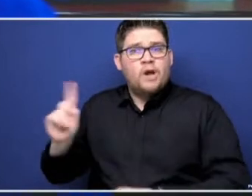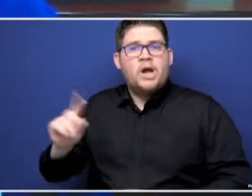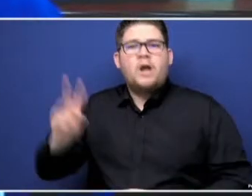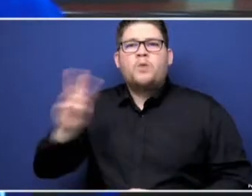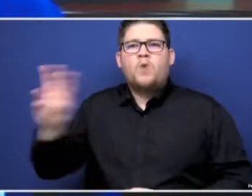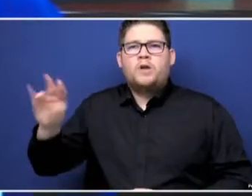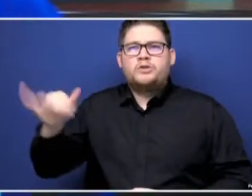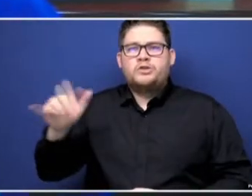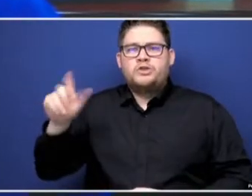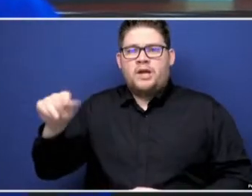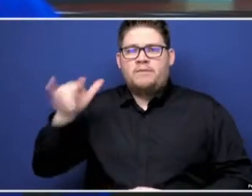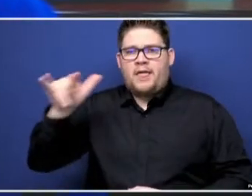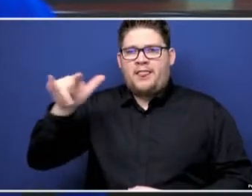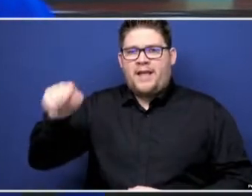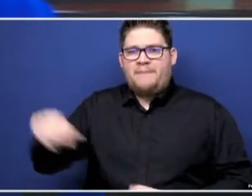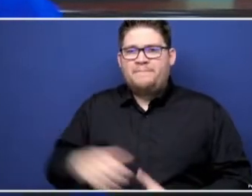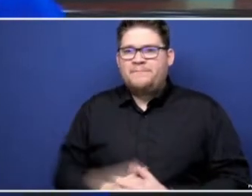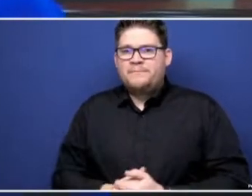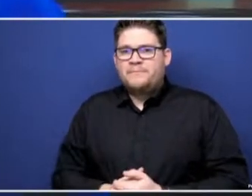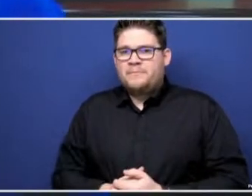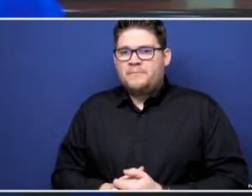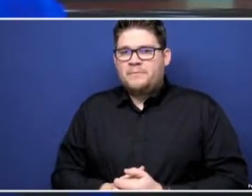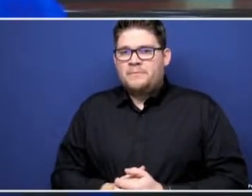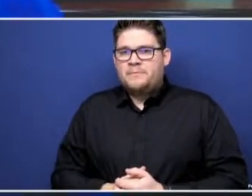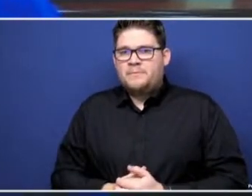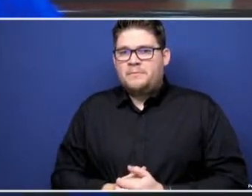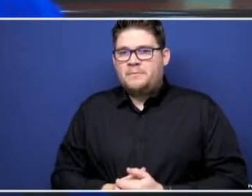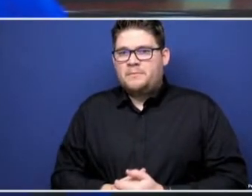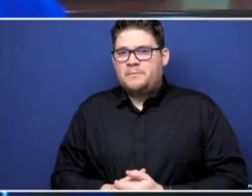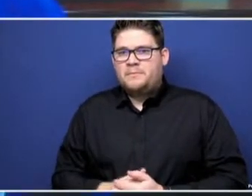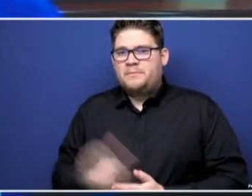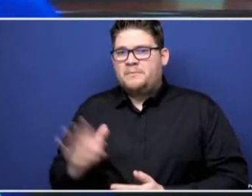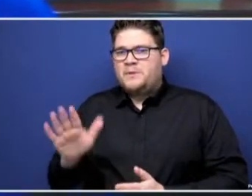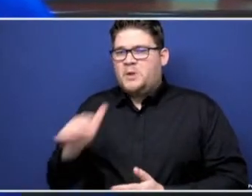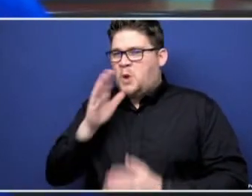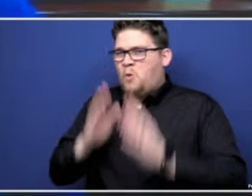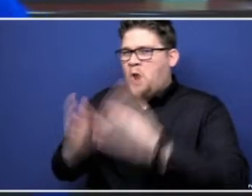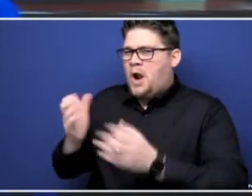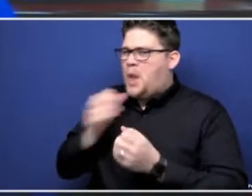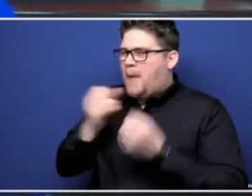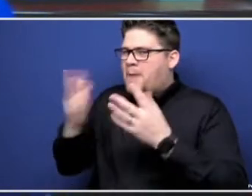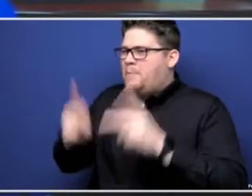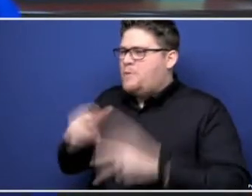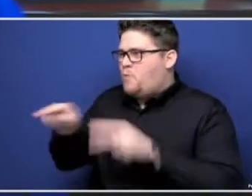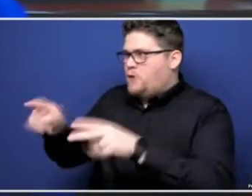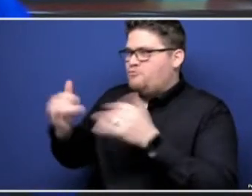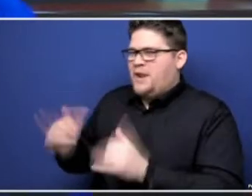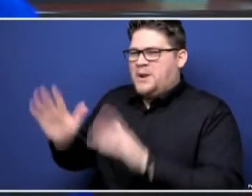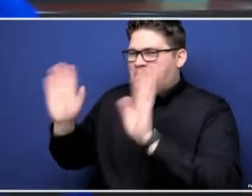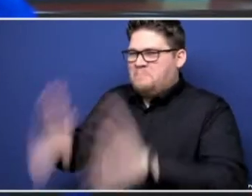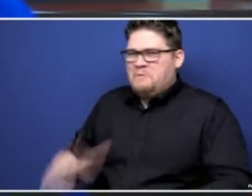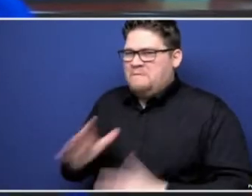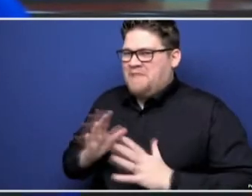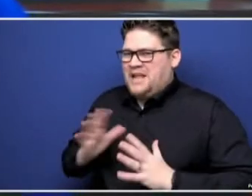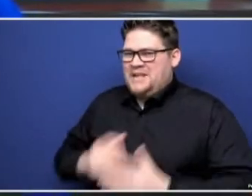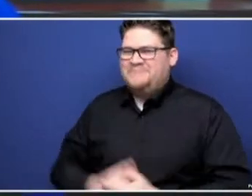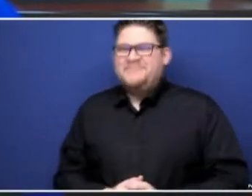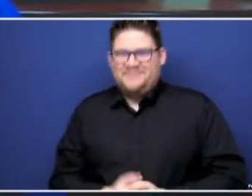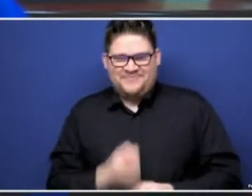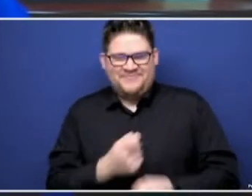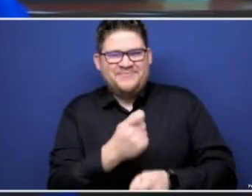to help out with setting up these clinics. And you know me, I was the first one to put up my hand. I'm like, I'll do it.